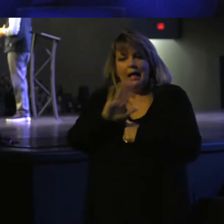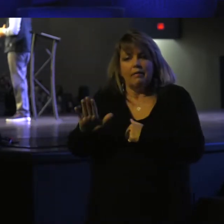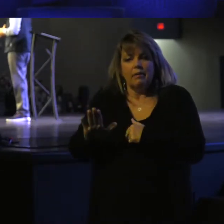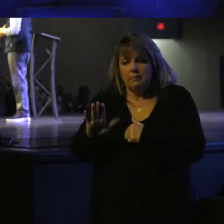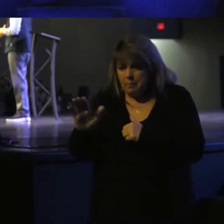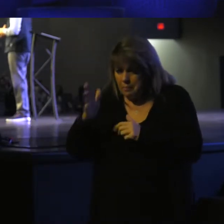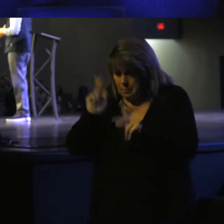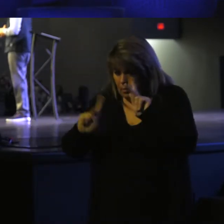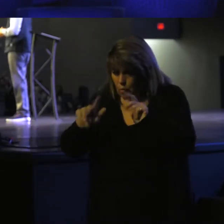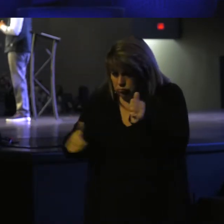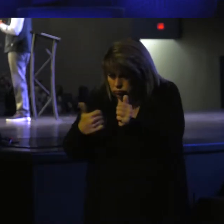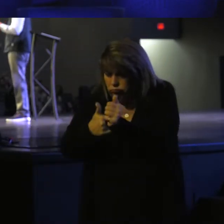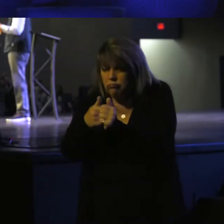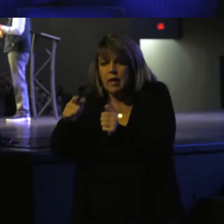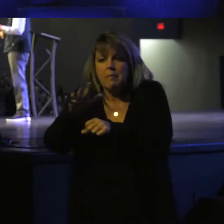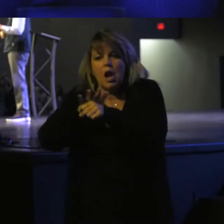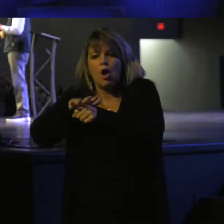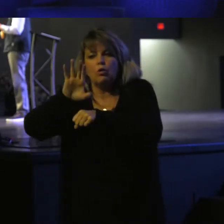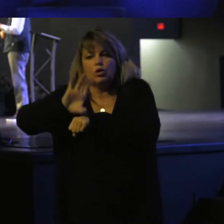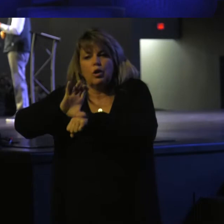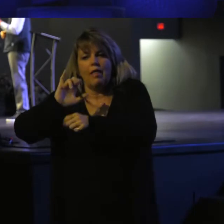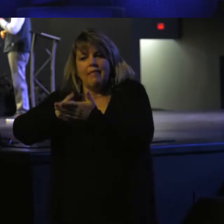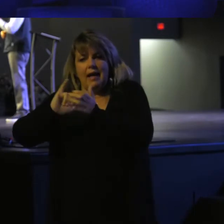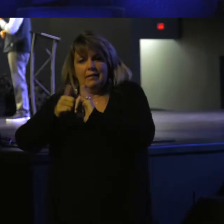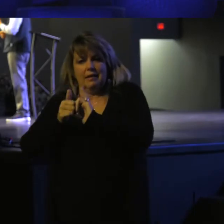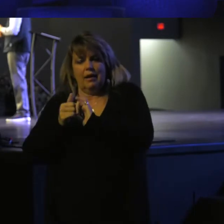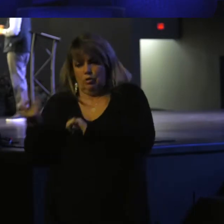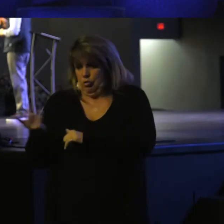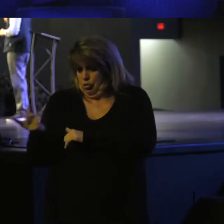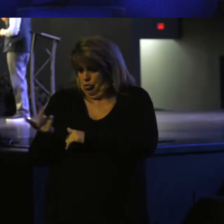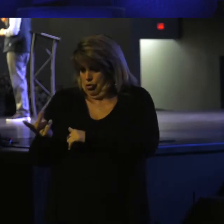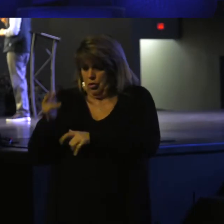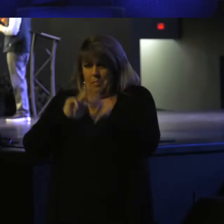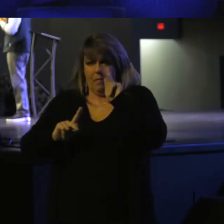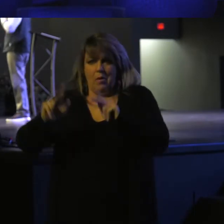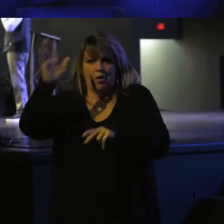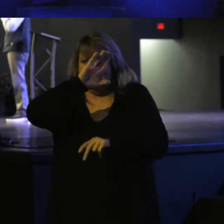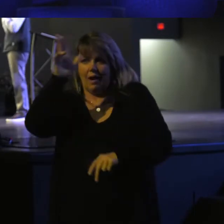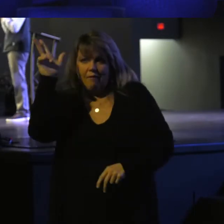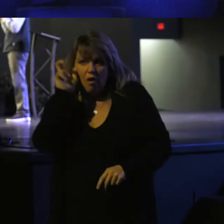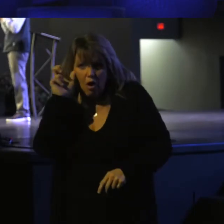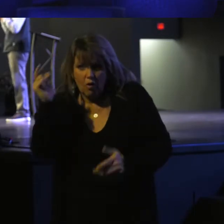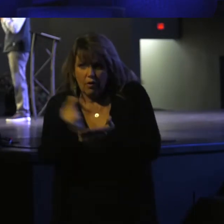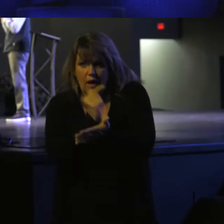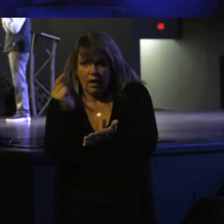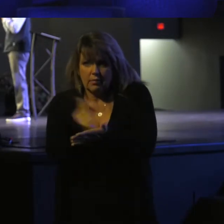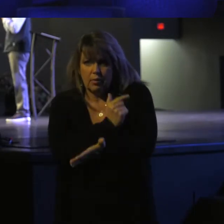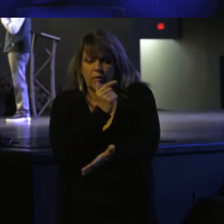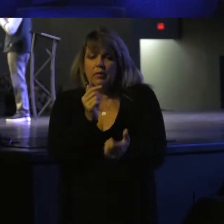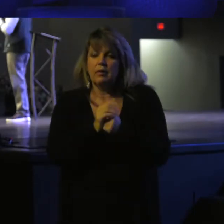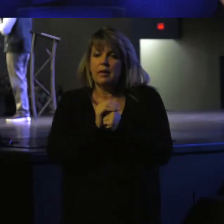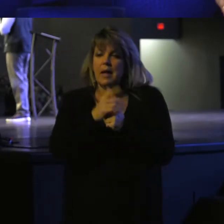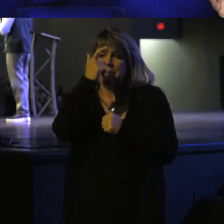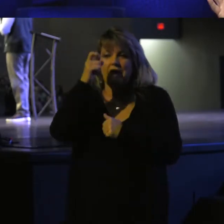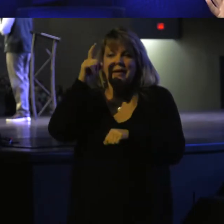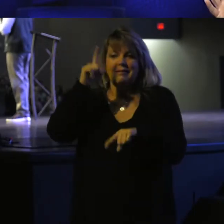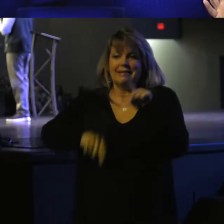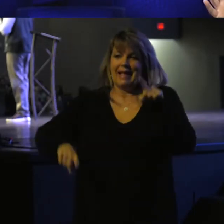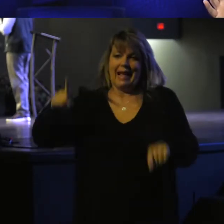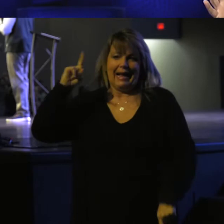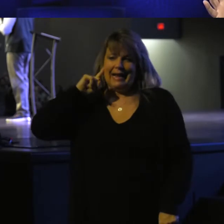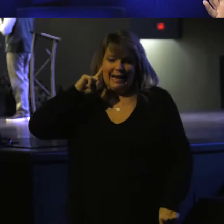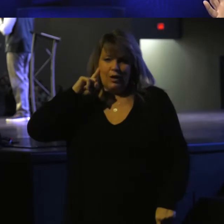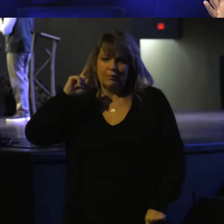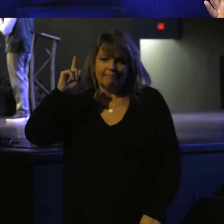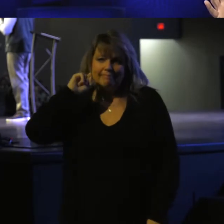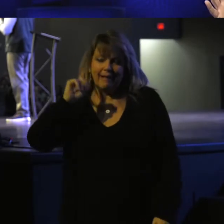a local church. But that's how two individuals who have never heard the gospel, because they can't hear,